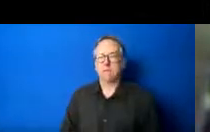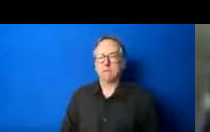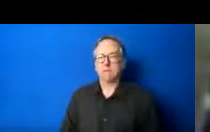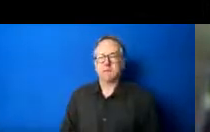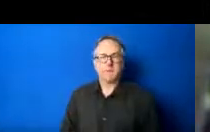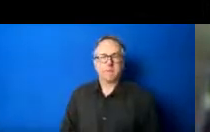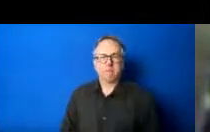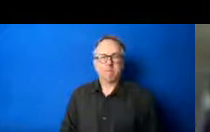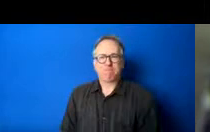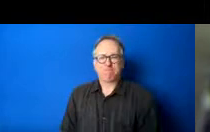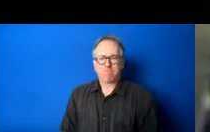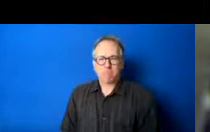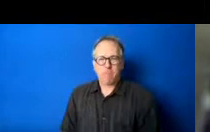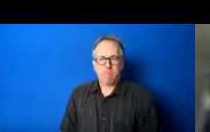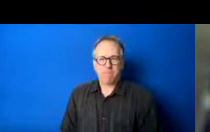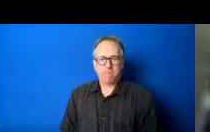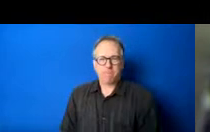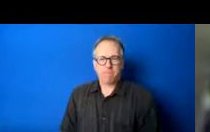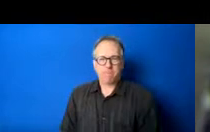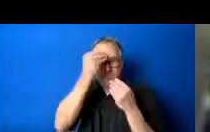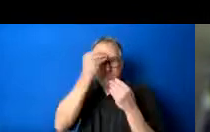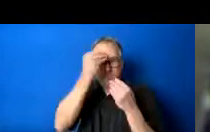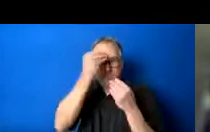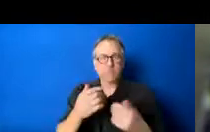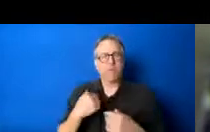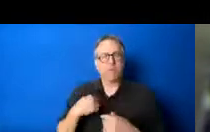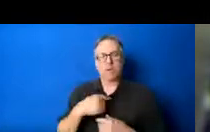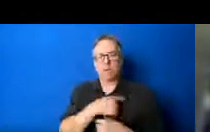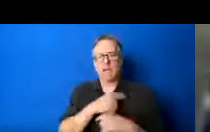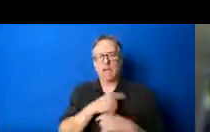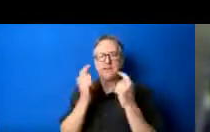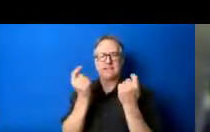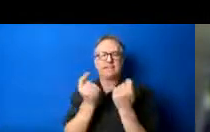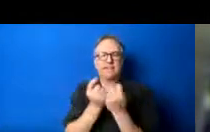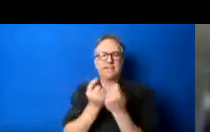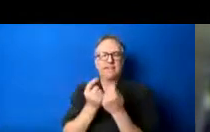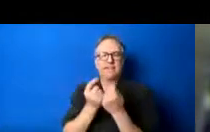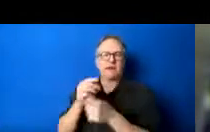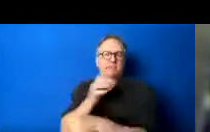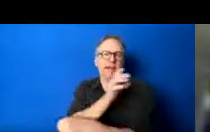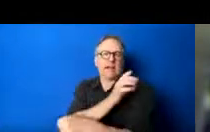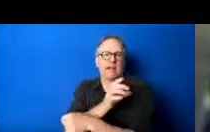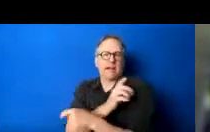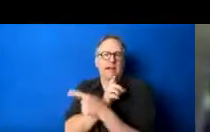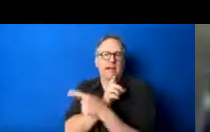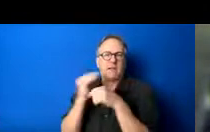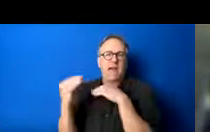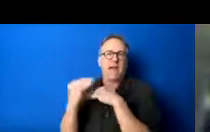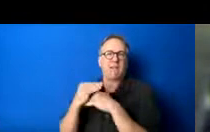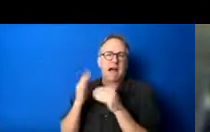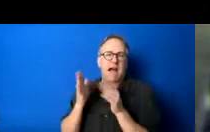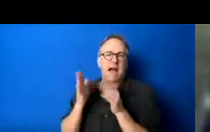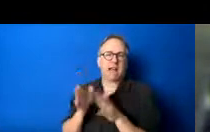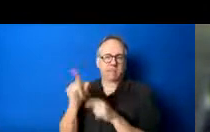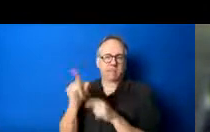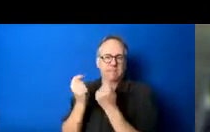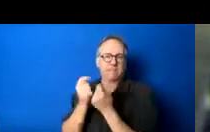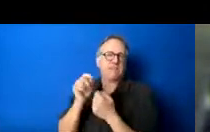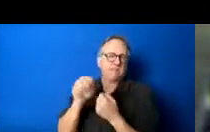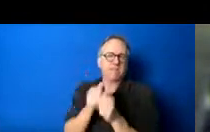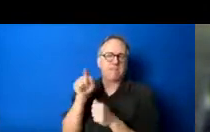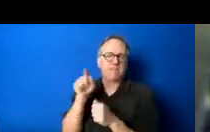And I will just point out too that we work with a team of clinical advisors, which are mostly emergency